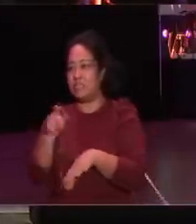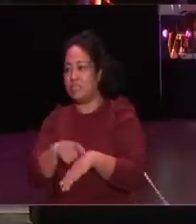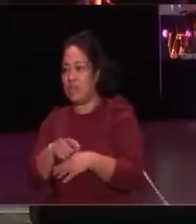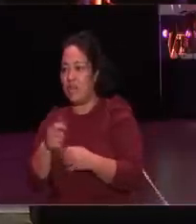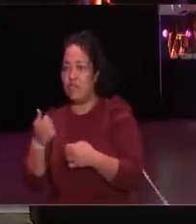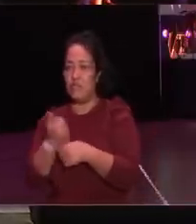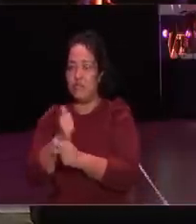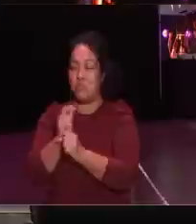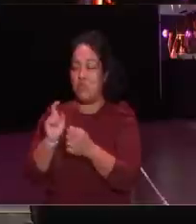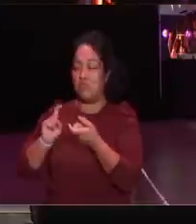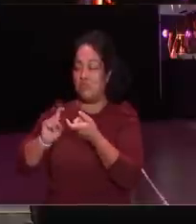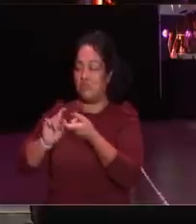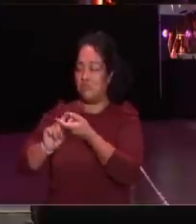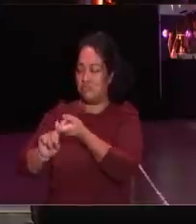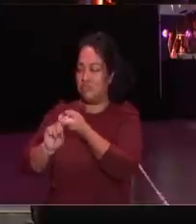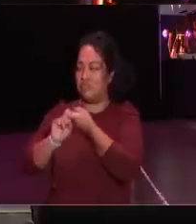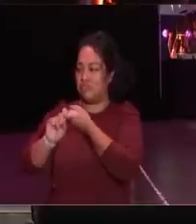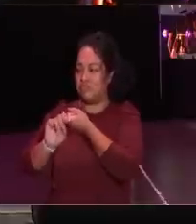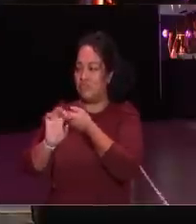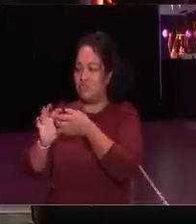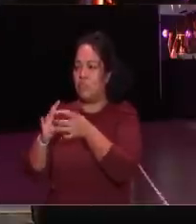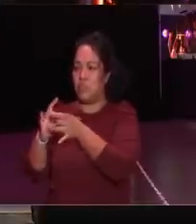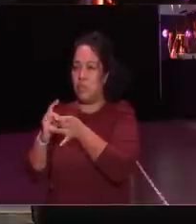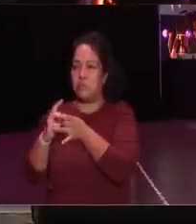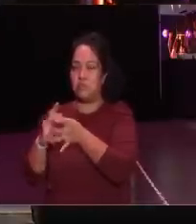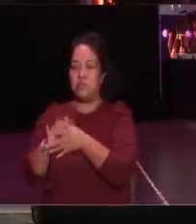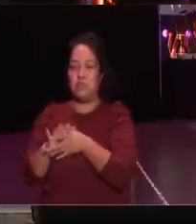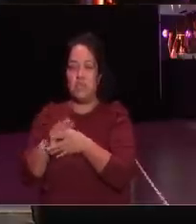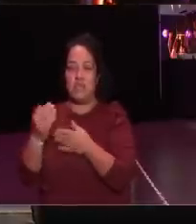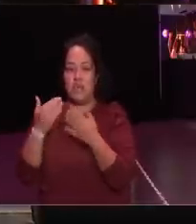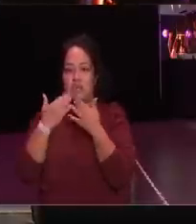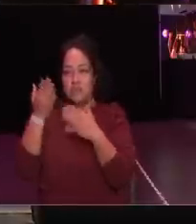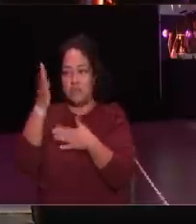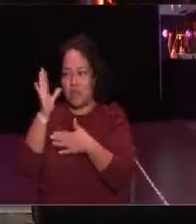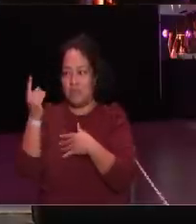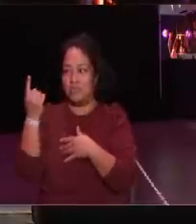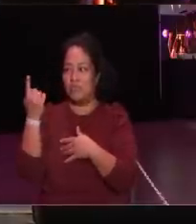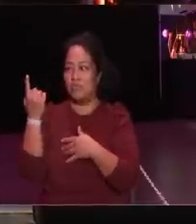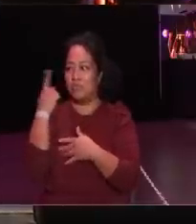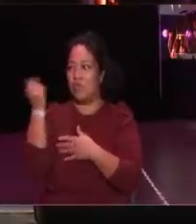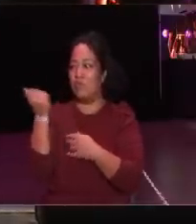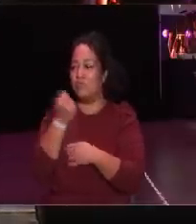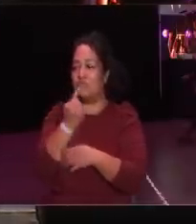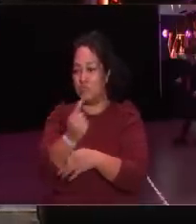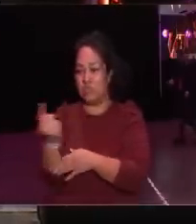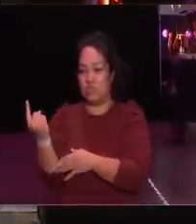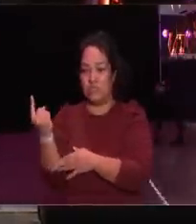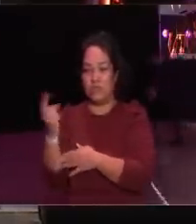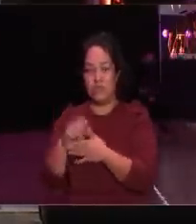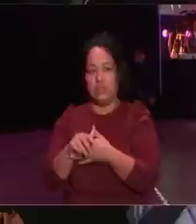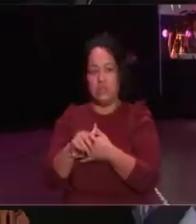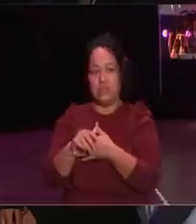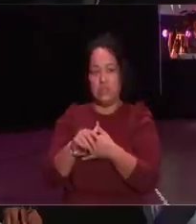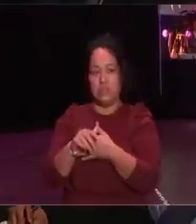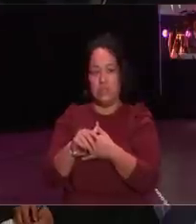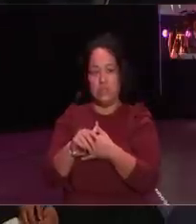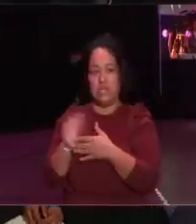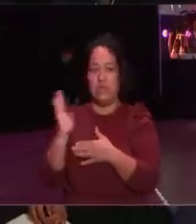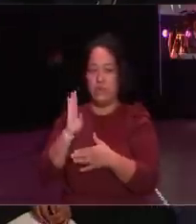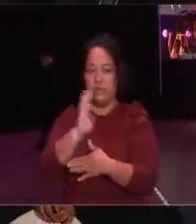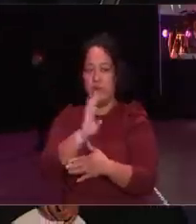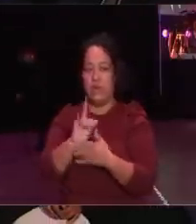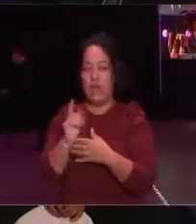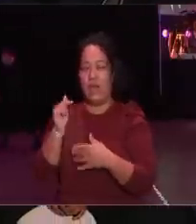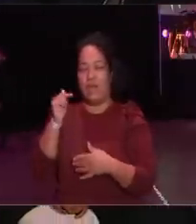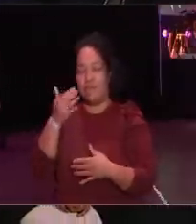Y doy gracias a Dios por cada uno de ellos. And I thank God for each of them. Y su esposa que están aquí con nosotros, Dios las bendiga. Their